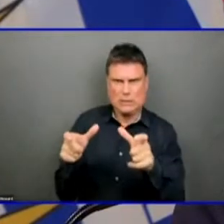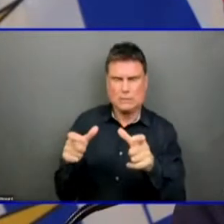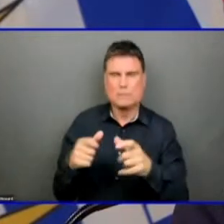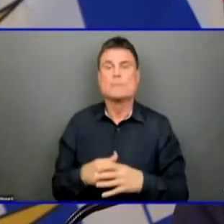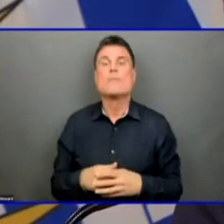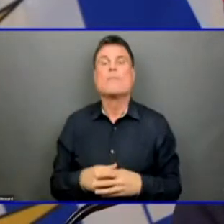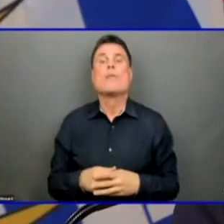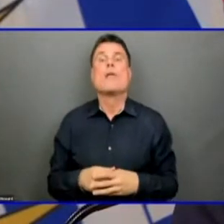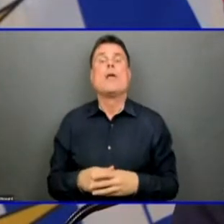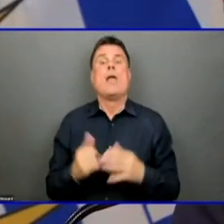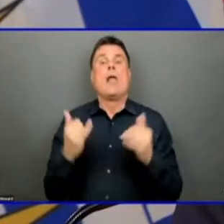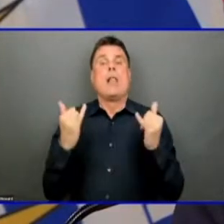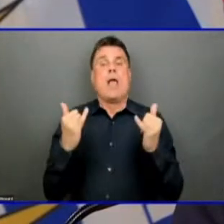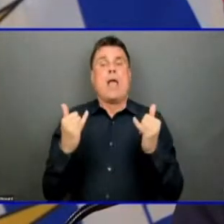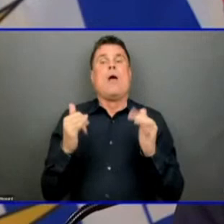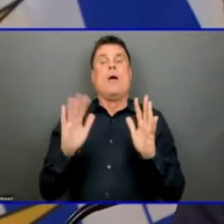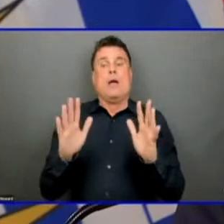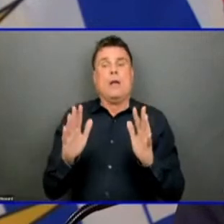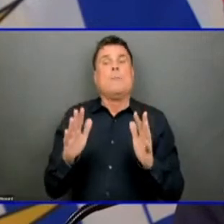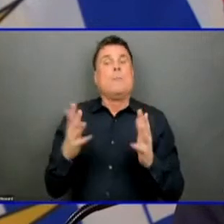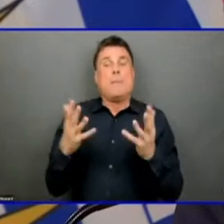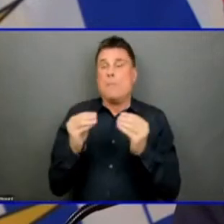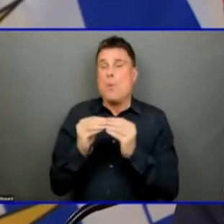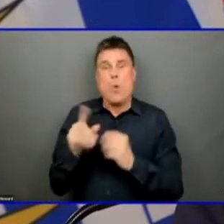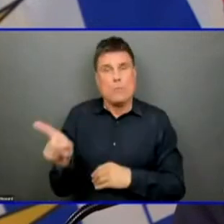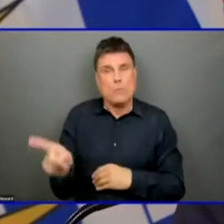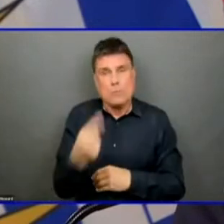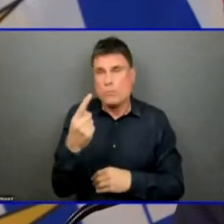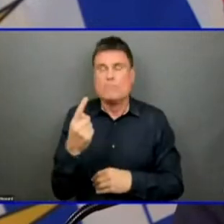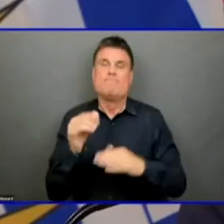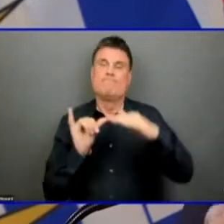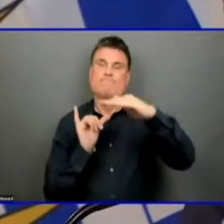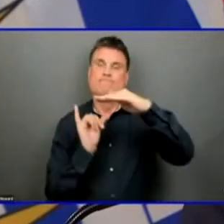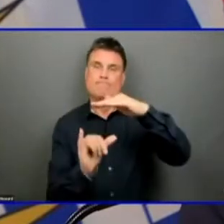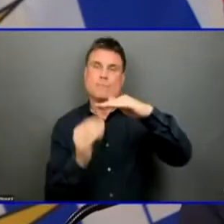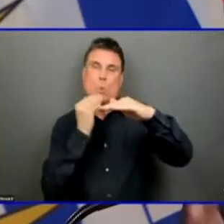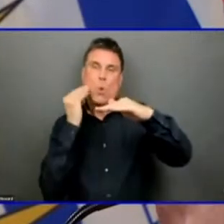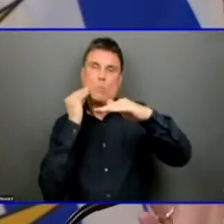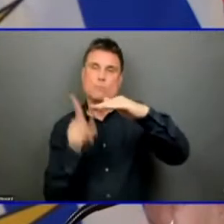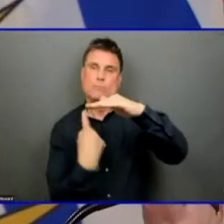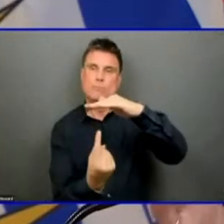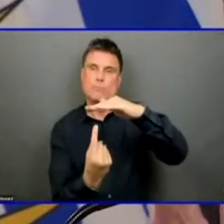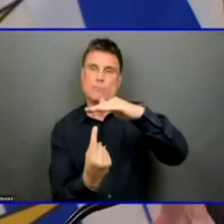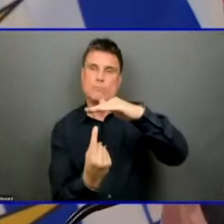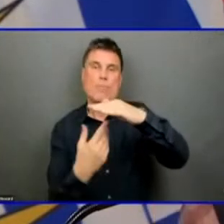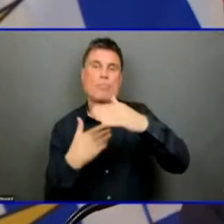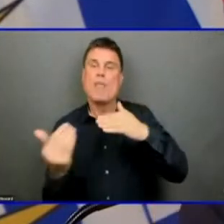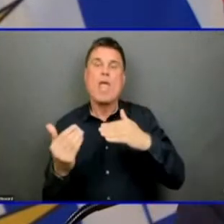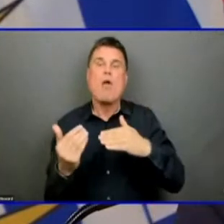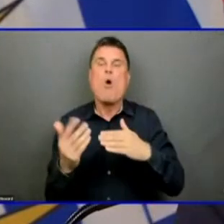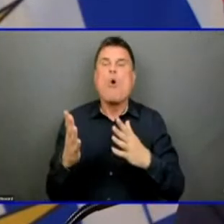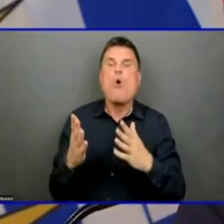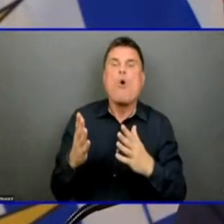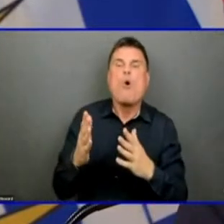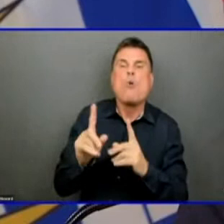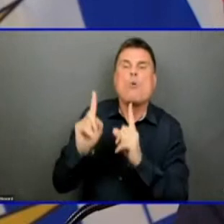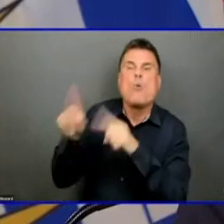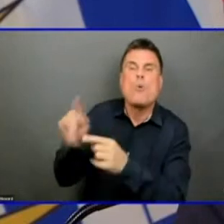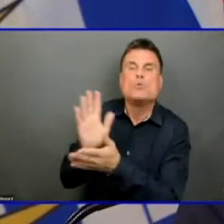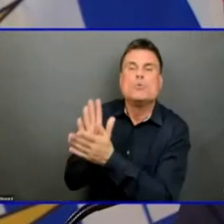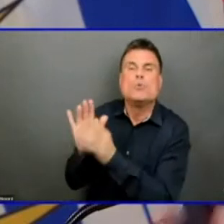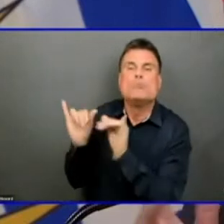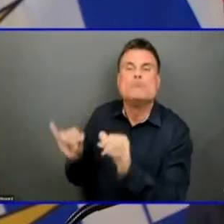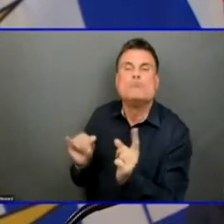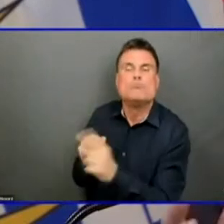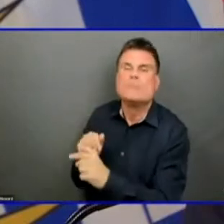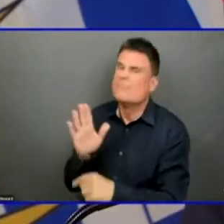if somebody's sick in the household right now and not sending children to school. I've said that a couple of times because of the rapid increase